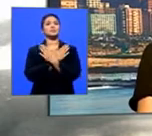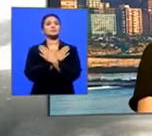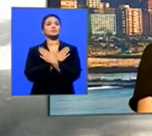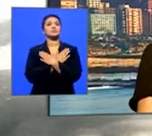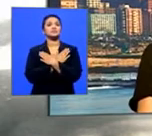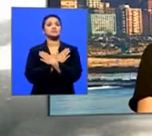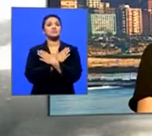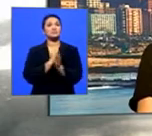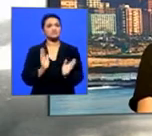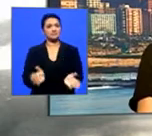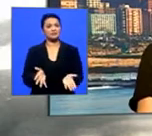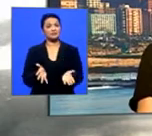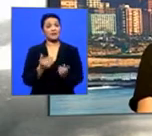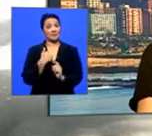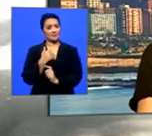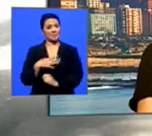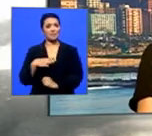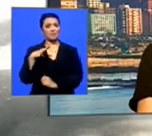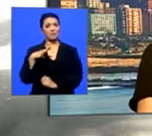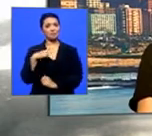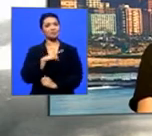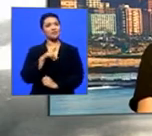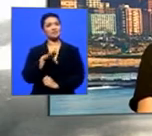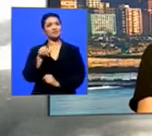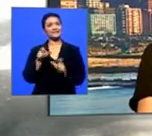proud for the fitting way that South Africa has